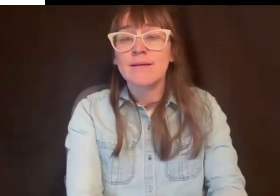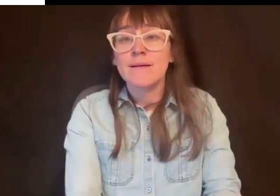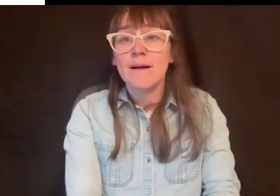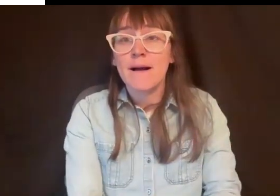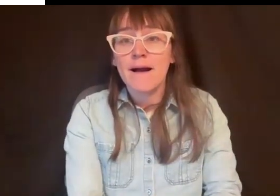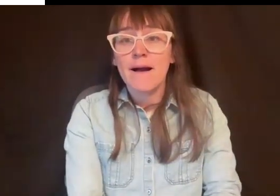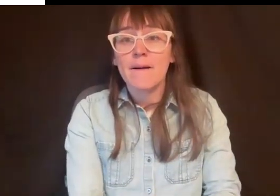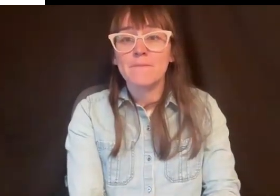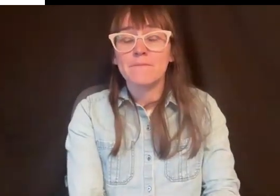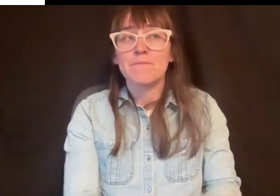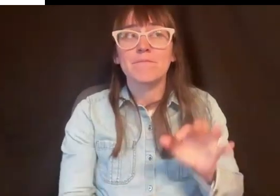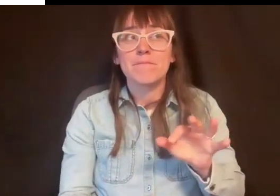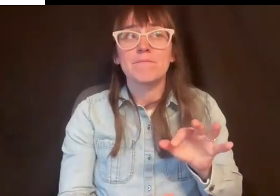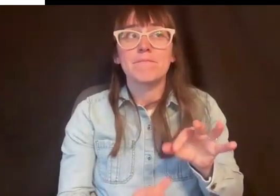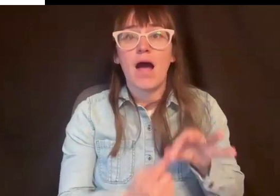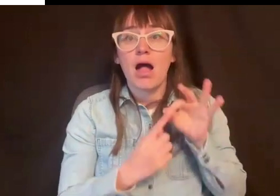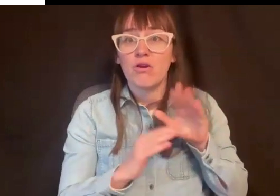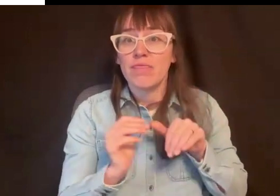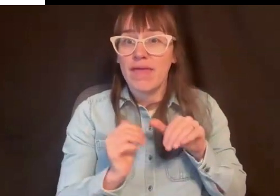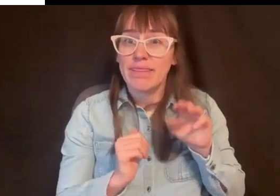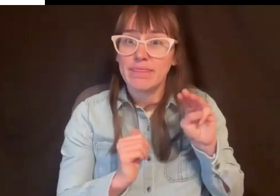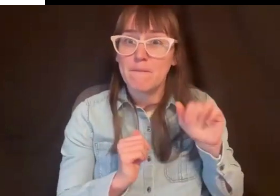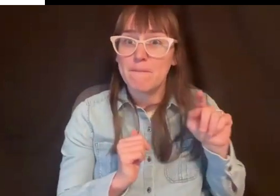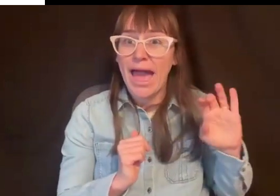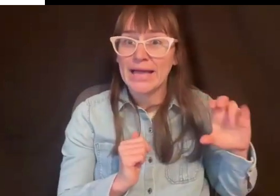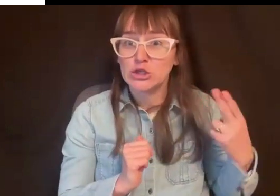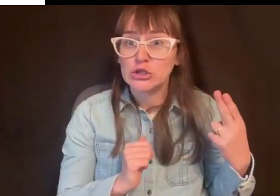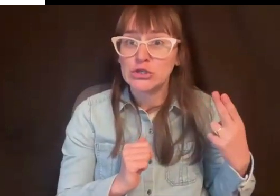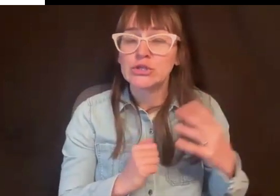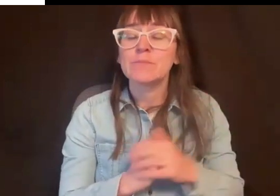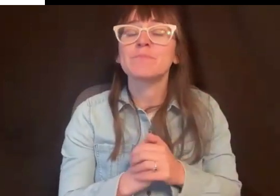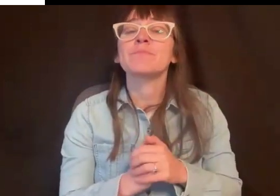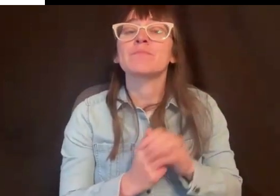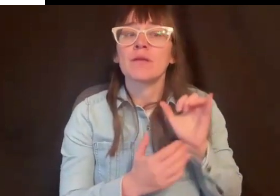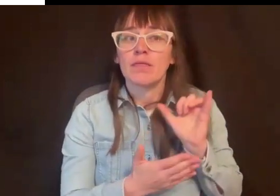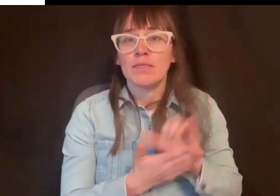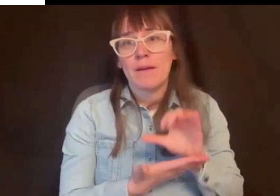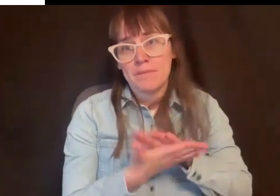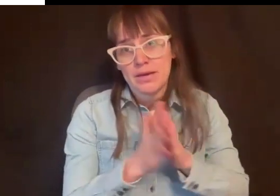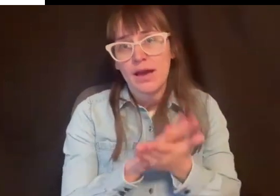Act match, which is approved as part of the area plan, it's a Section 212 agreement.